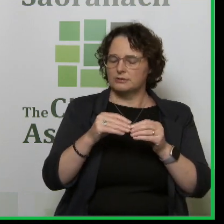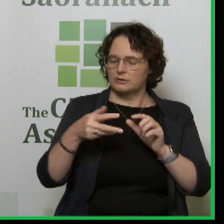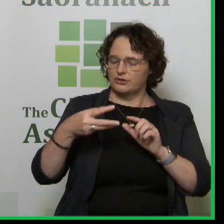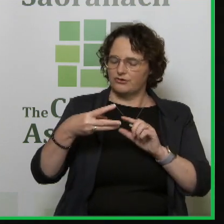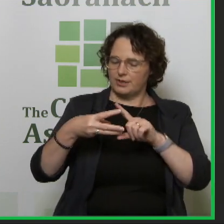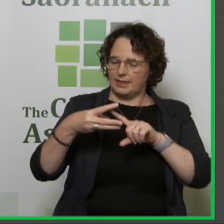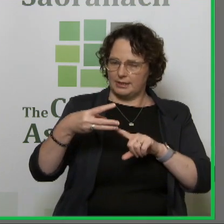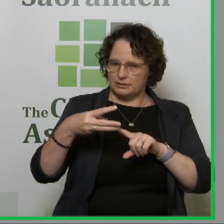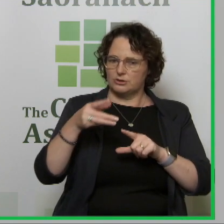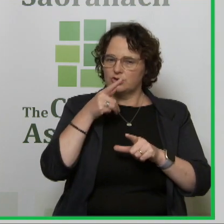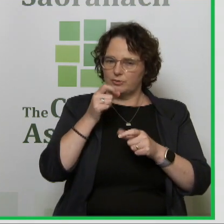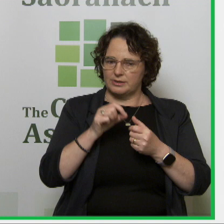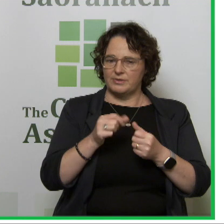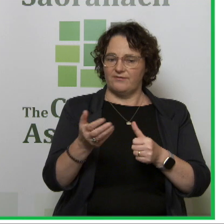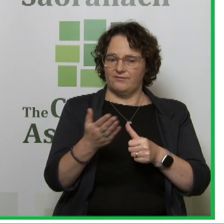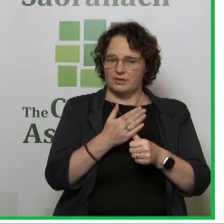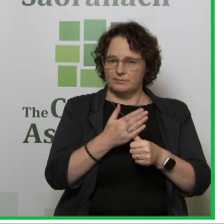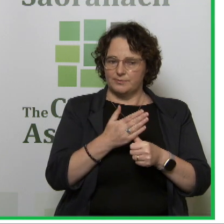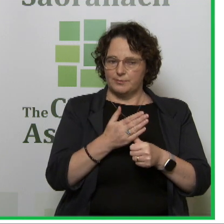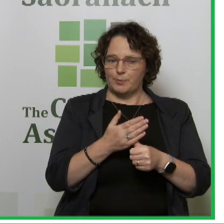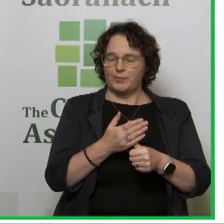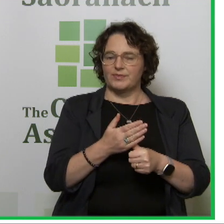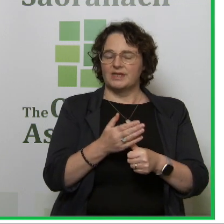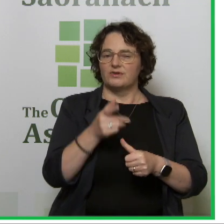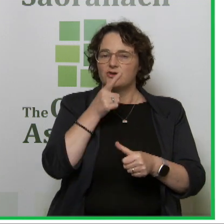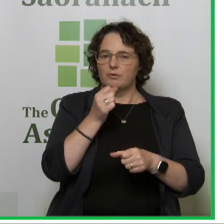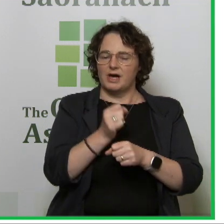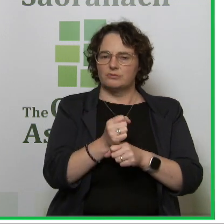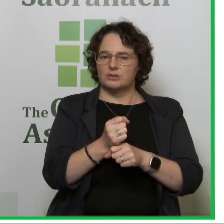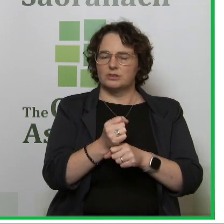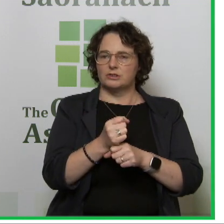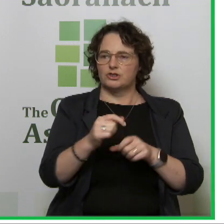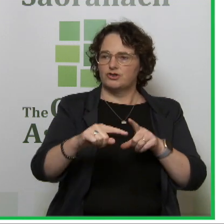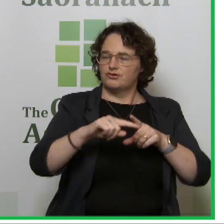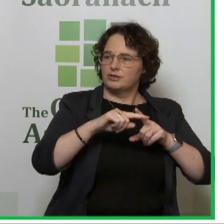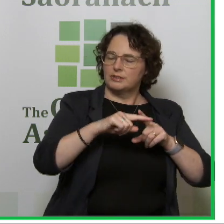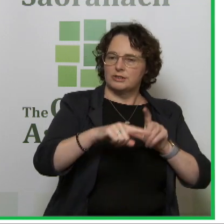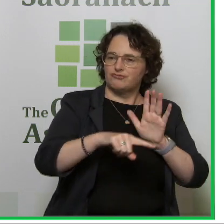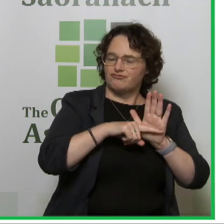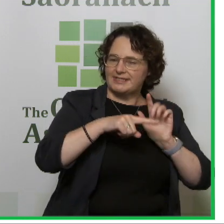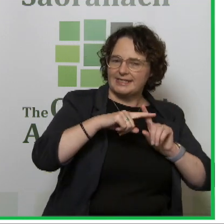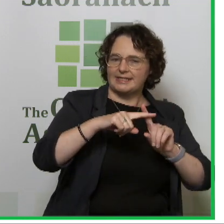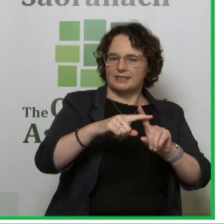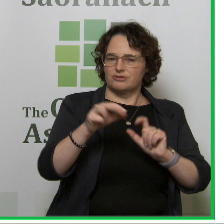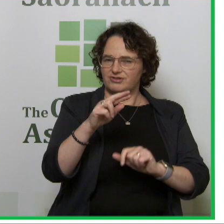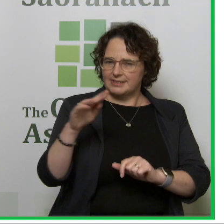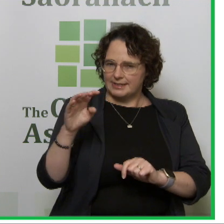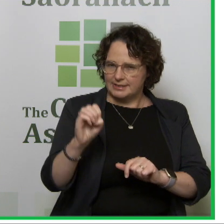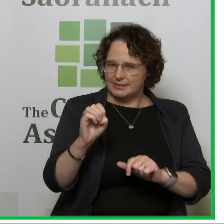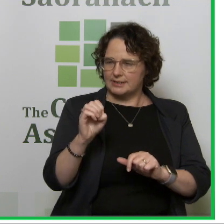things. The first one is, if you look at resilience in the context of programs or in the context of how people live their